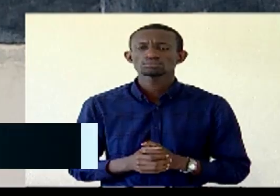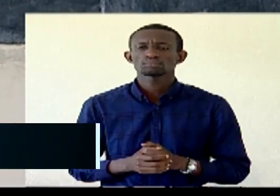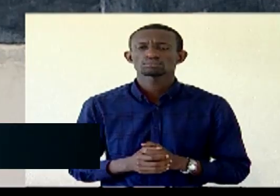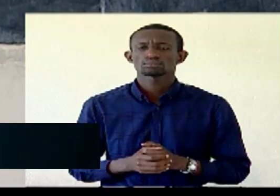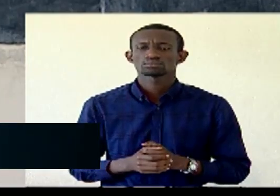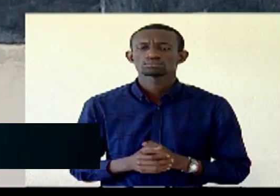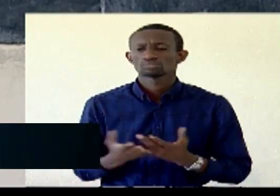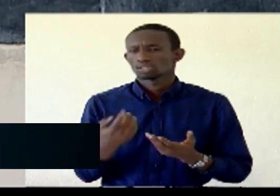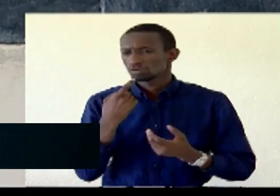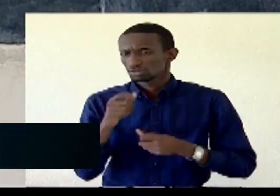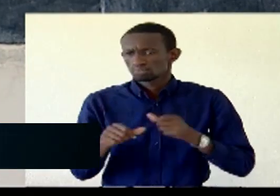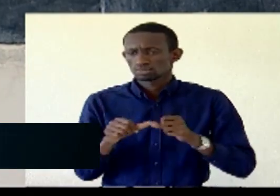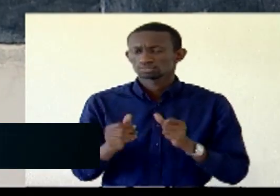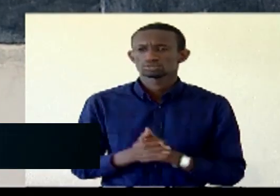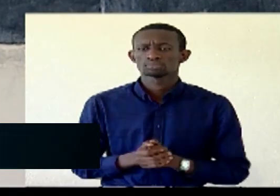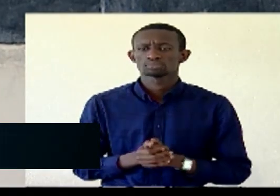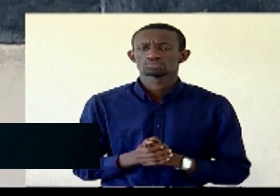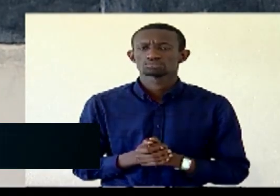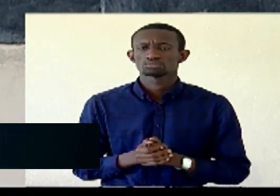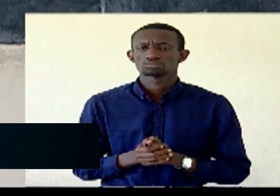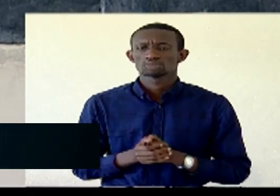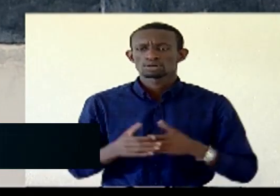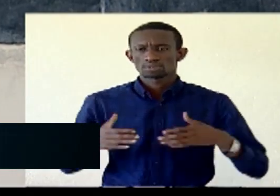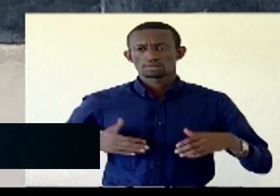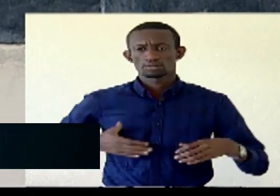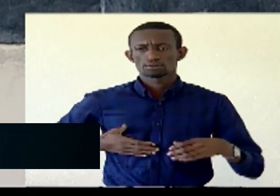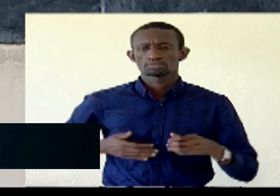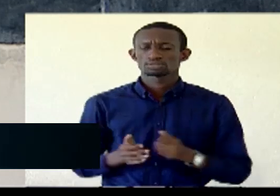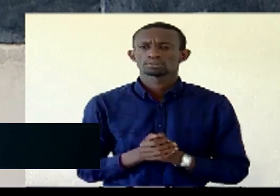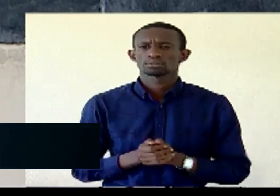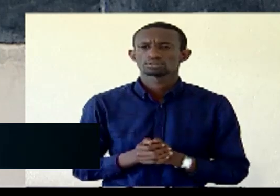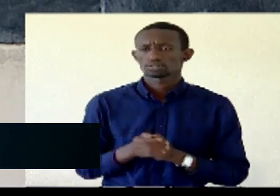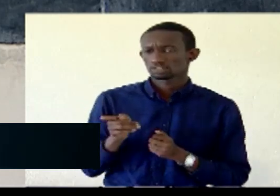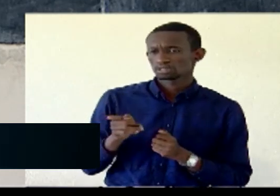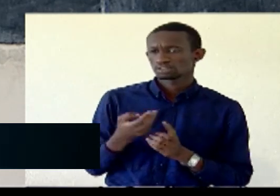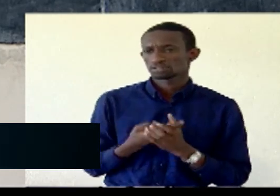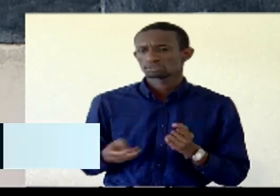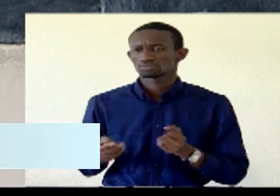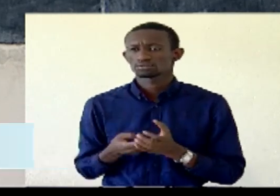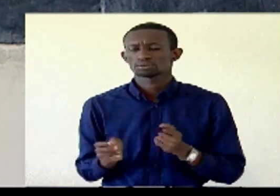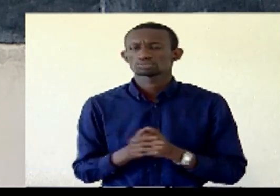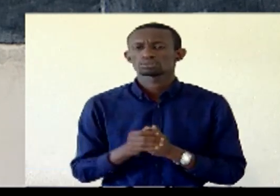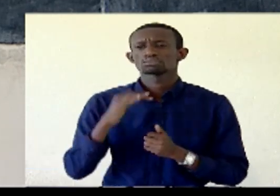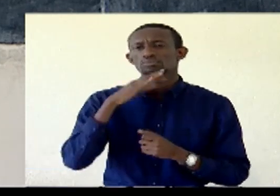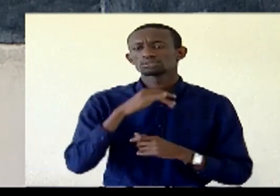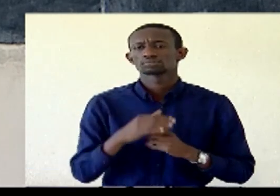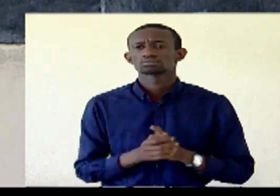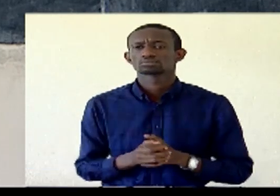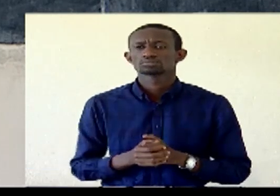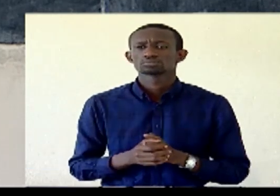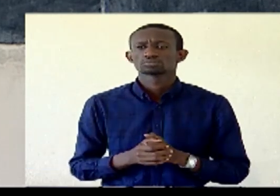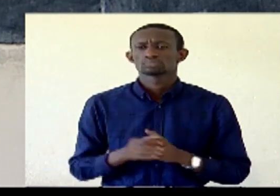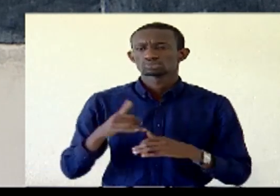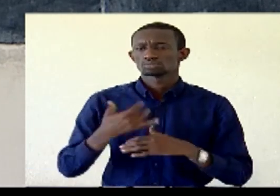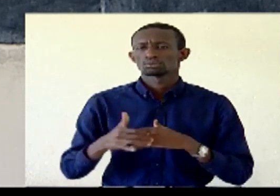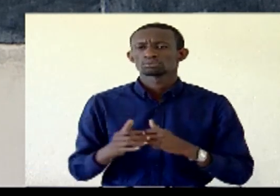the liver, which also excretes or removes the bile pigments. So now we're